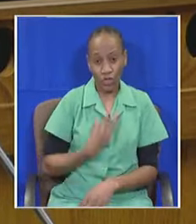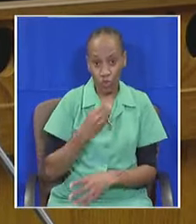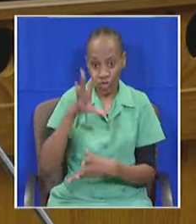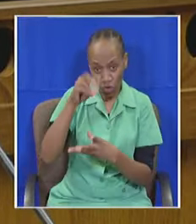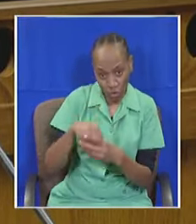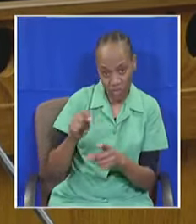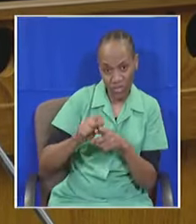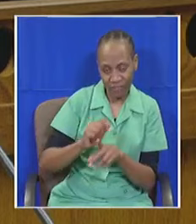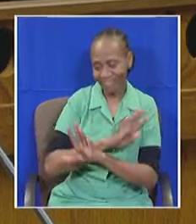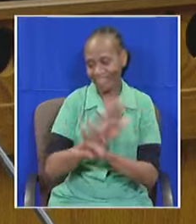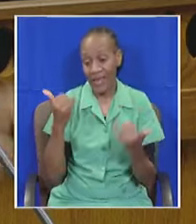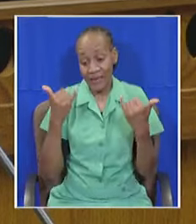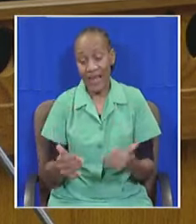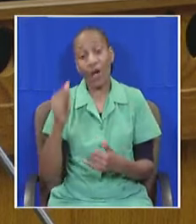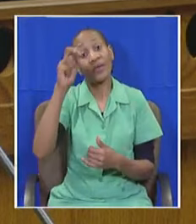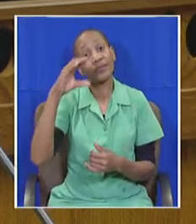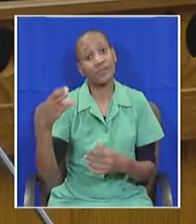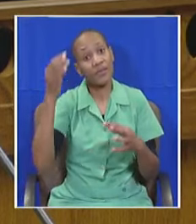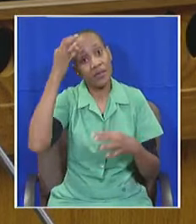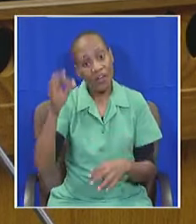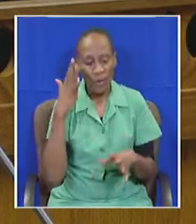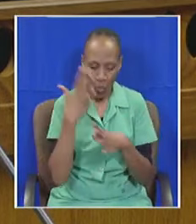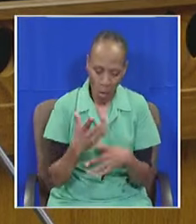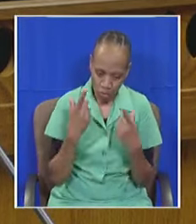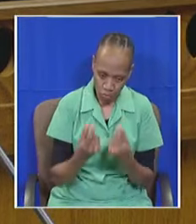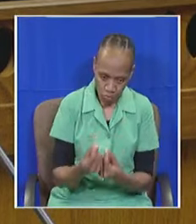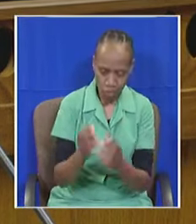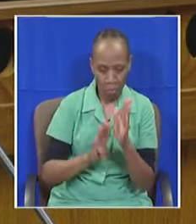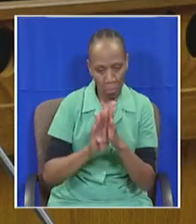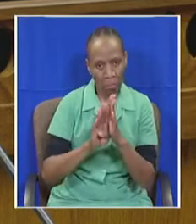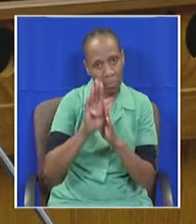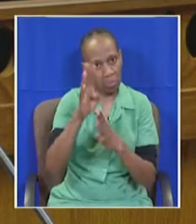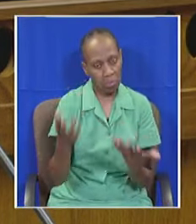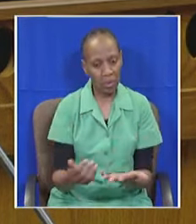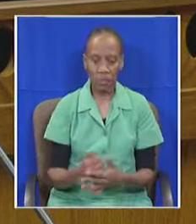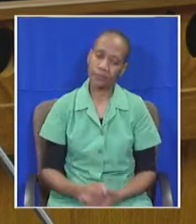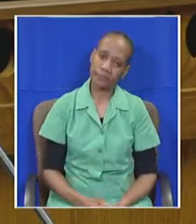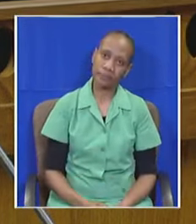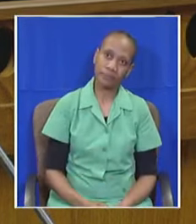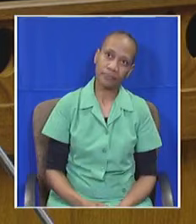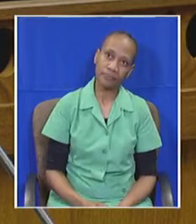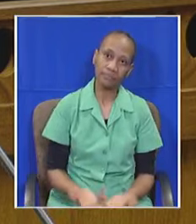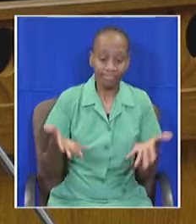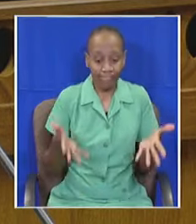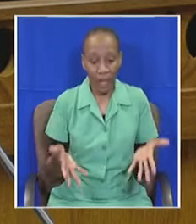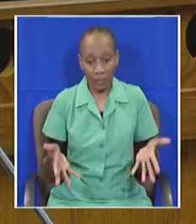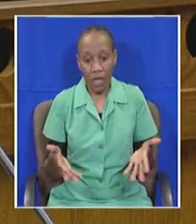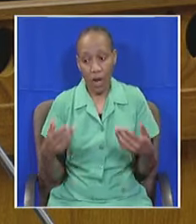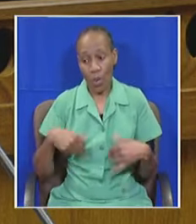Today, this ANC government is making progress with regards to that. As we speak